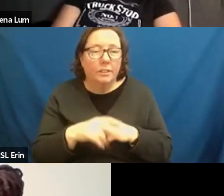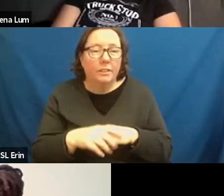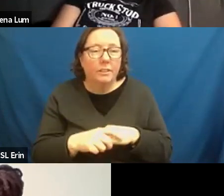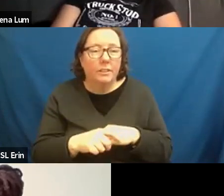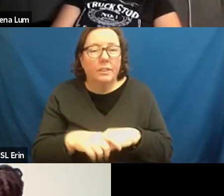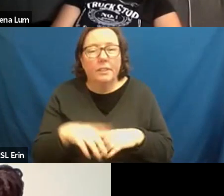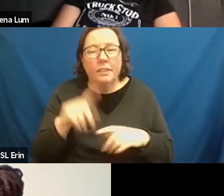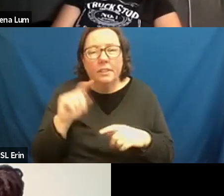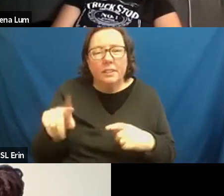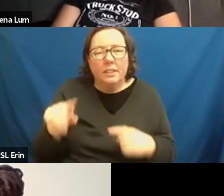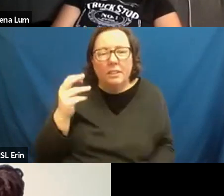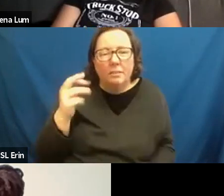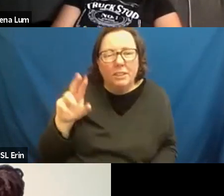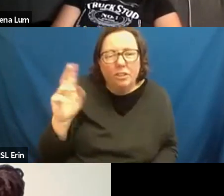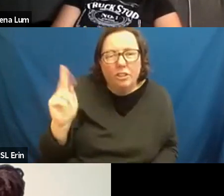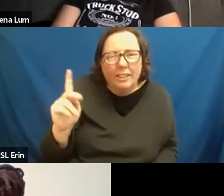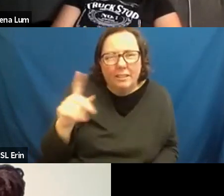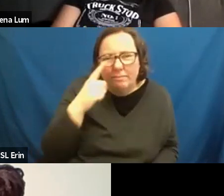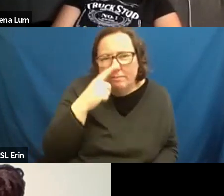Mr. Kallenberg, could you